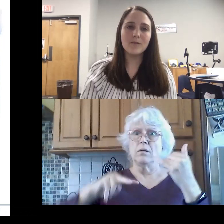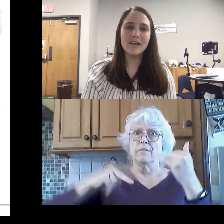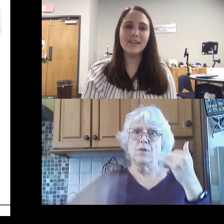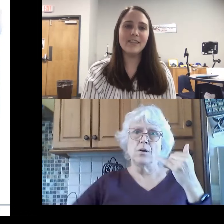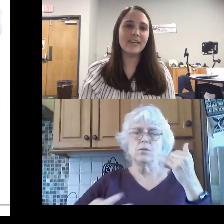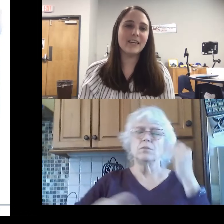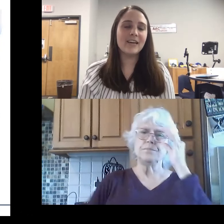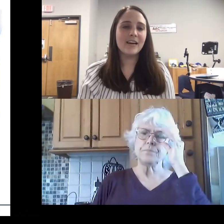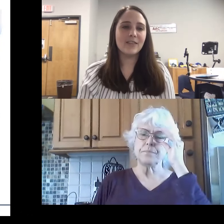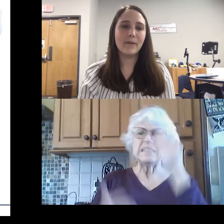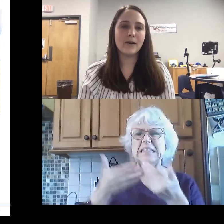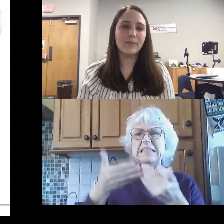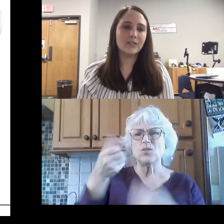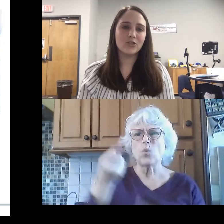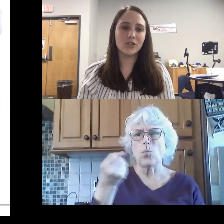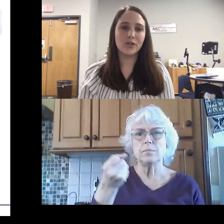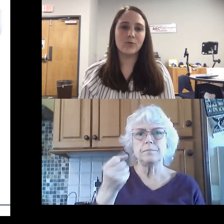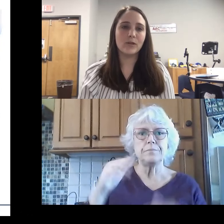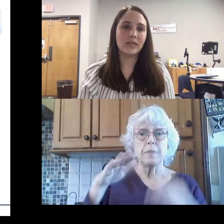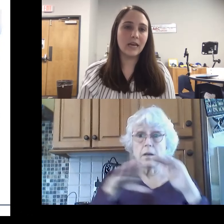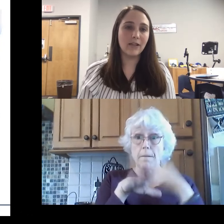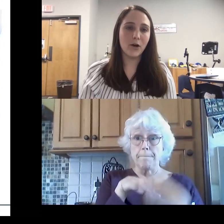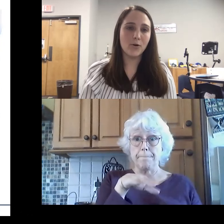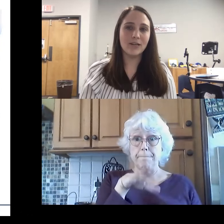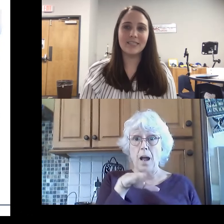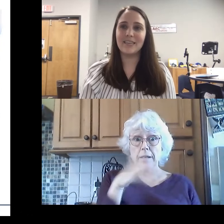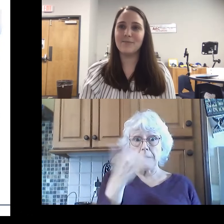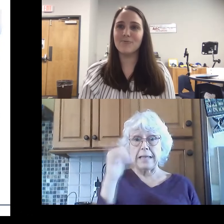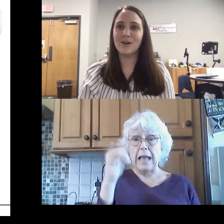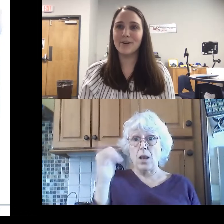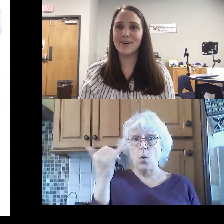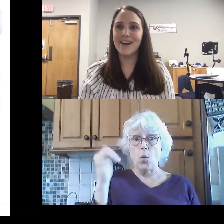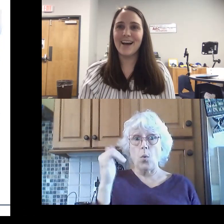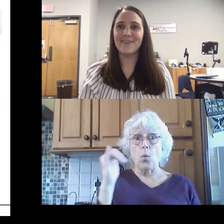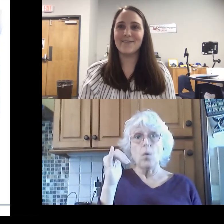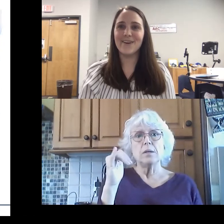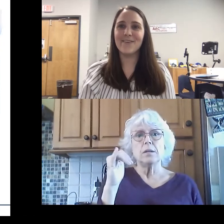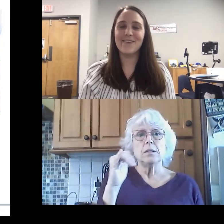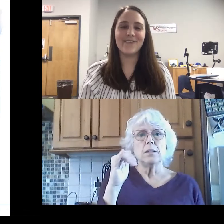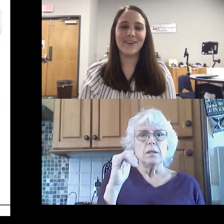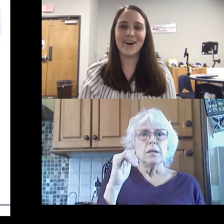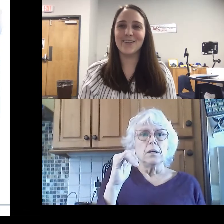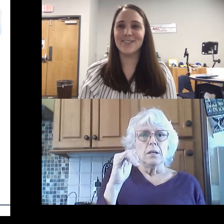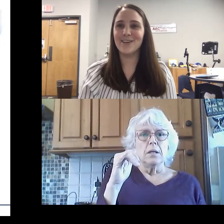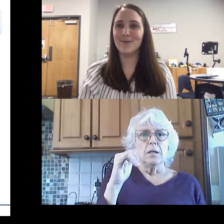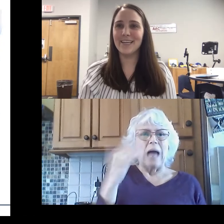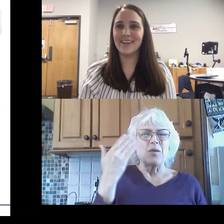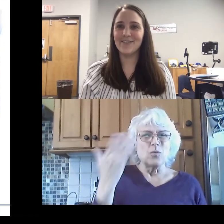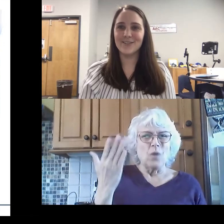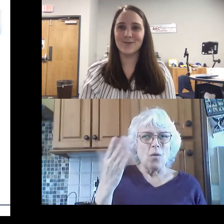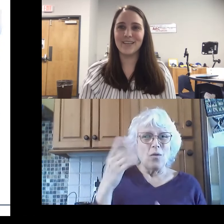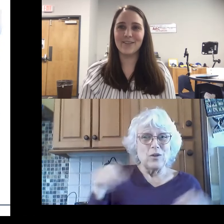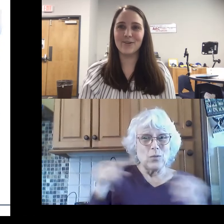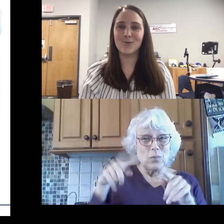And then the bottom picture with the yellow steam ripper, I don't know, but for all the sewing